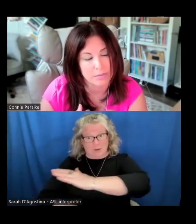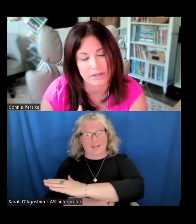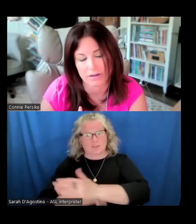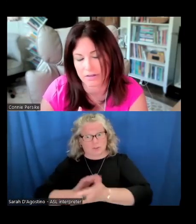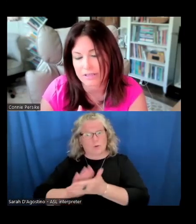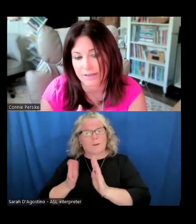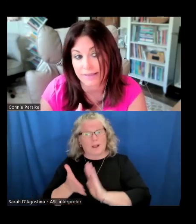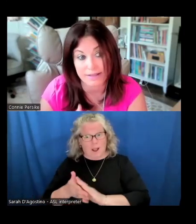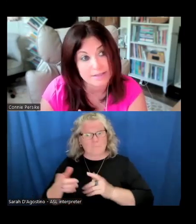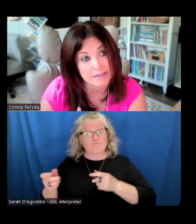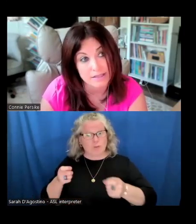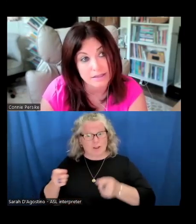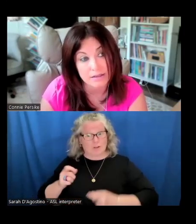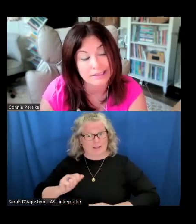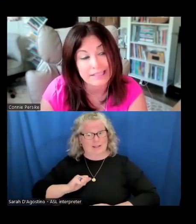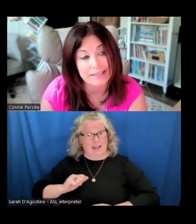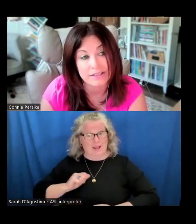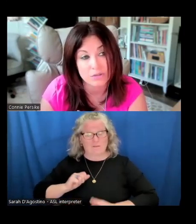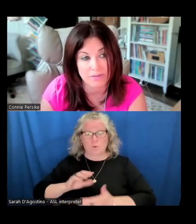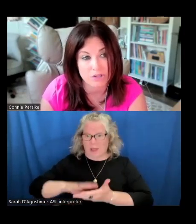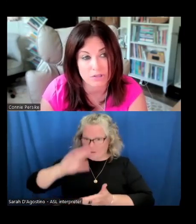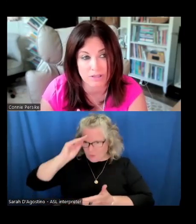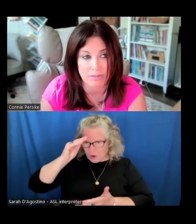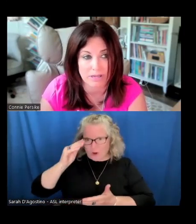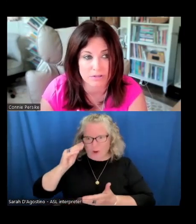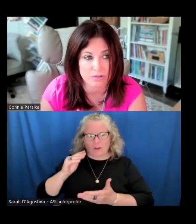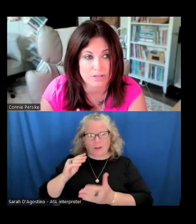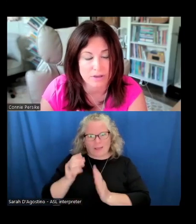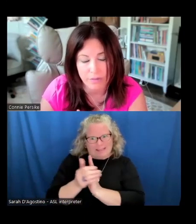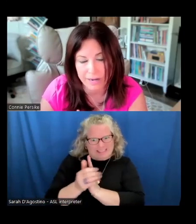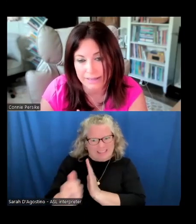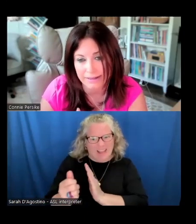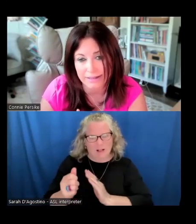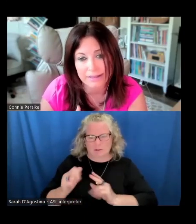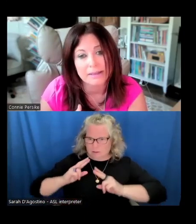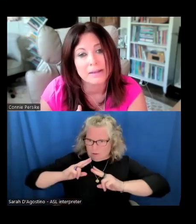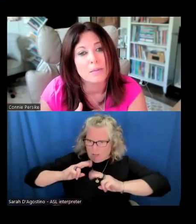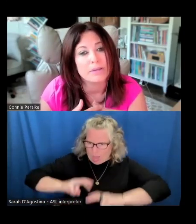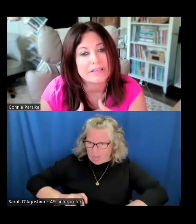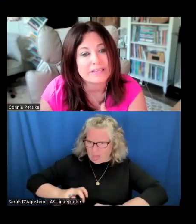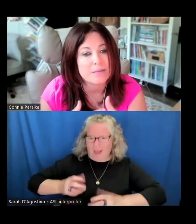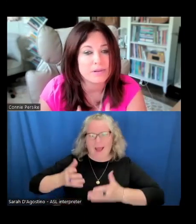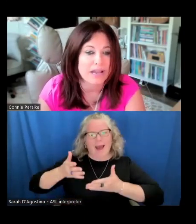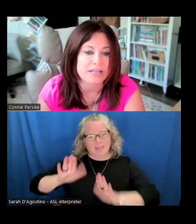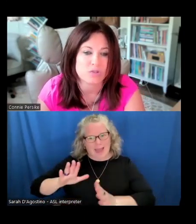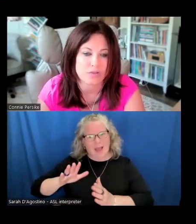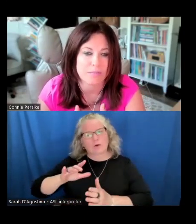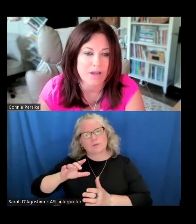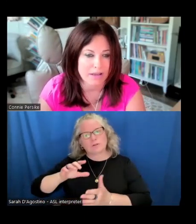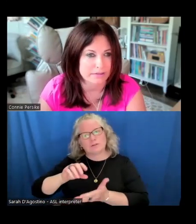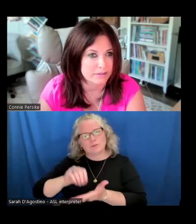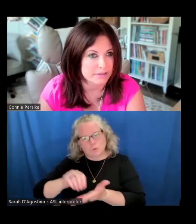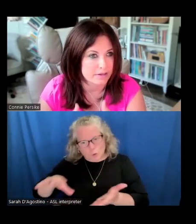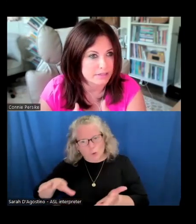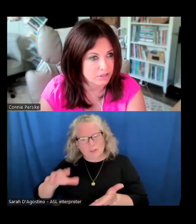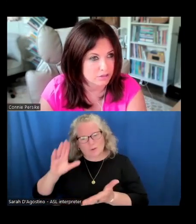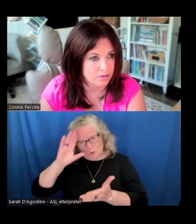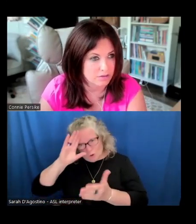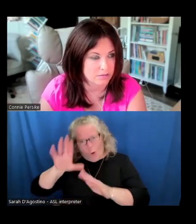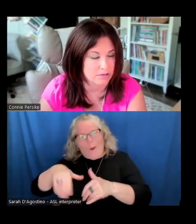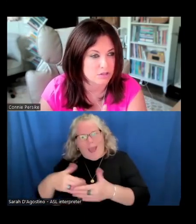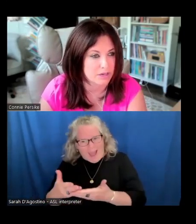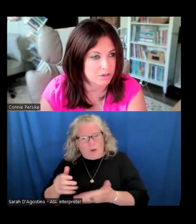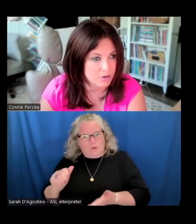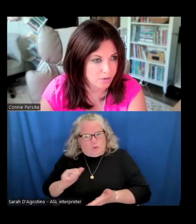last couple of years that that's the skill needed to eventually be able to self-regulate. But these compliance-driven models are teaching